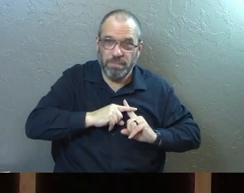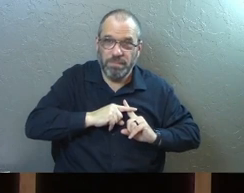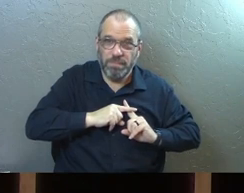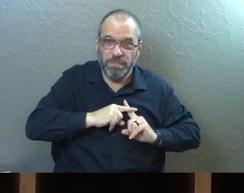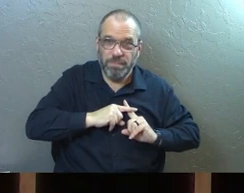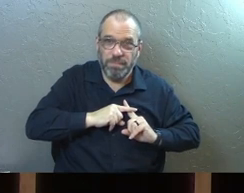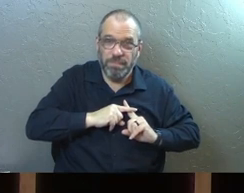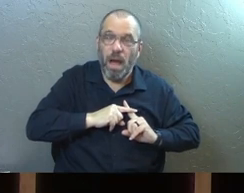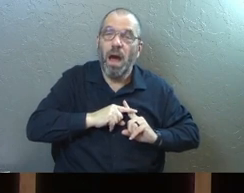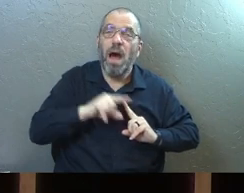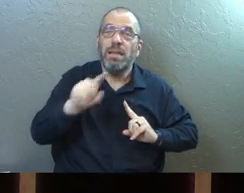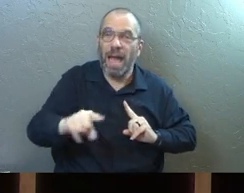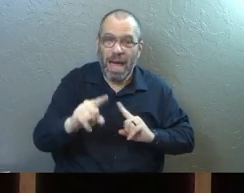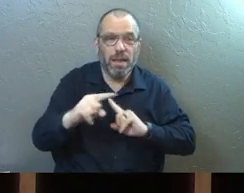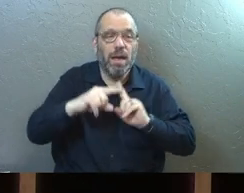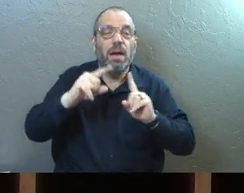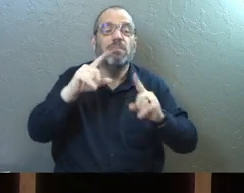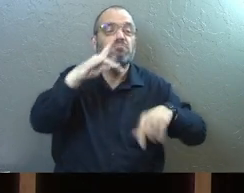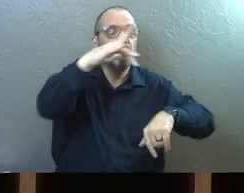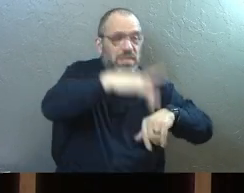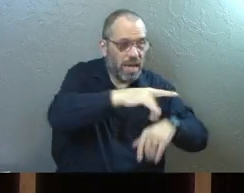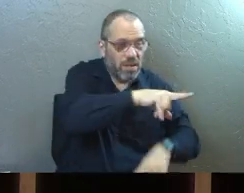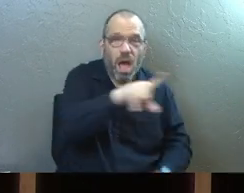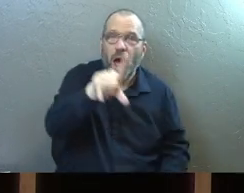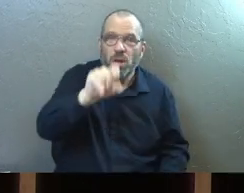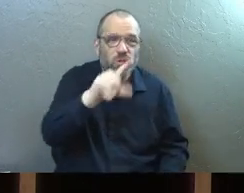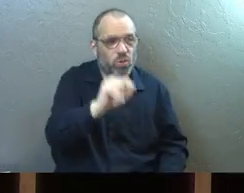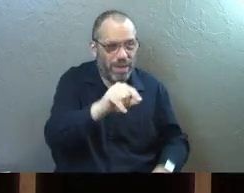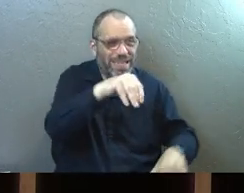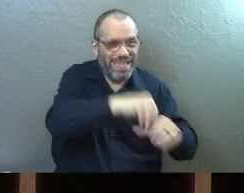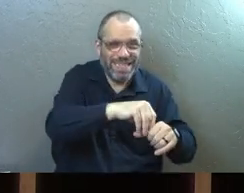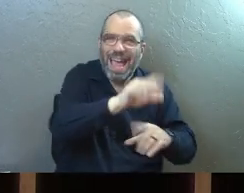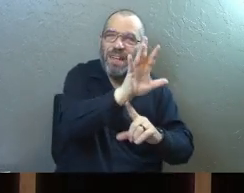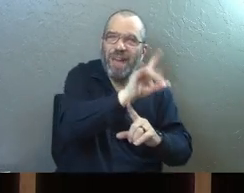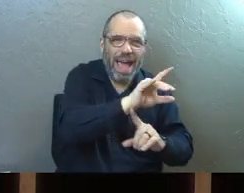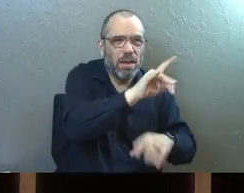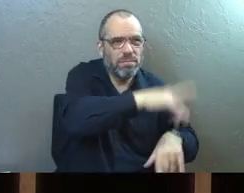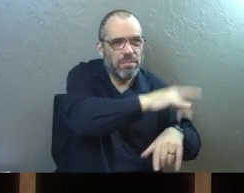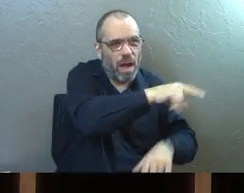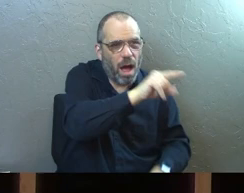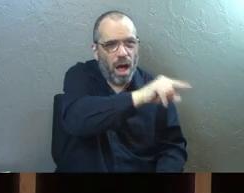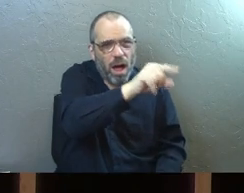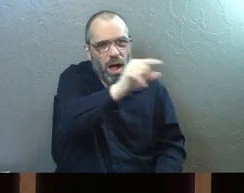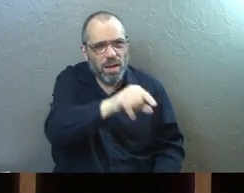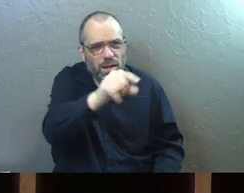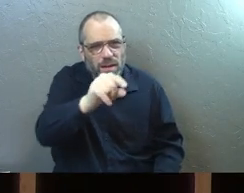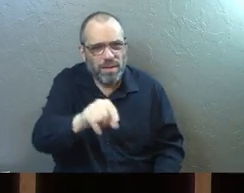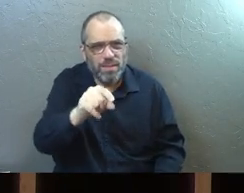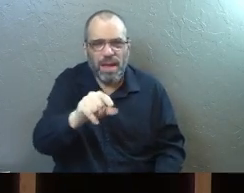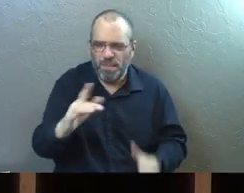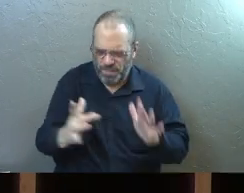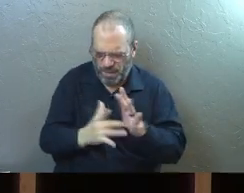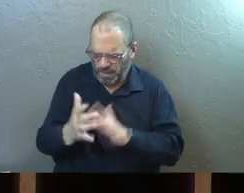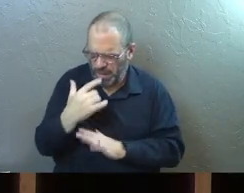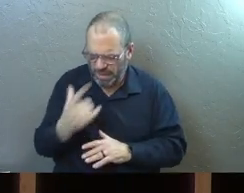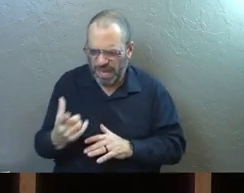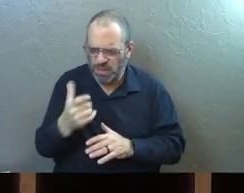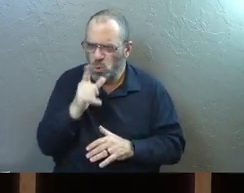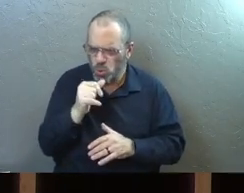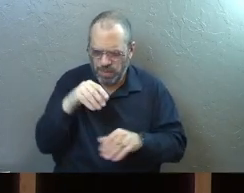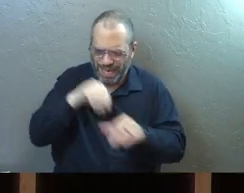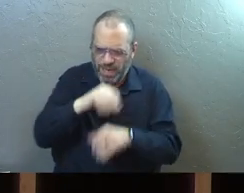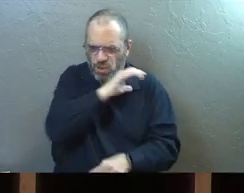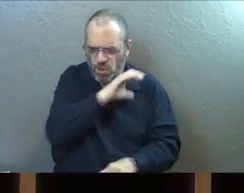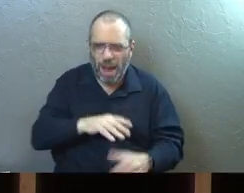you just like it came to those 120 in this passage. Amen. So there's a scripture that says, if anyone